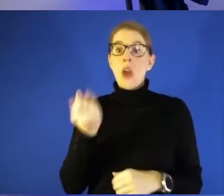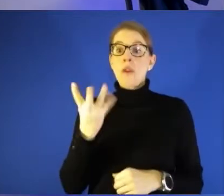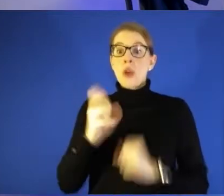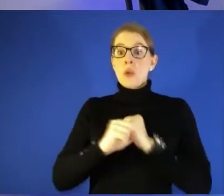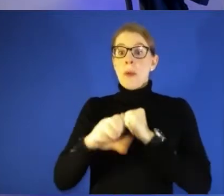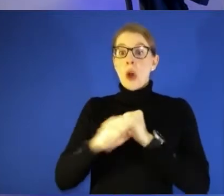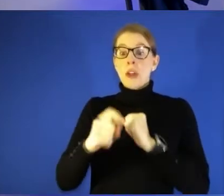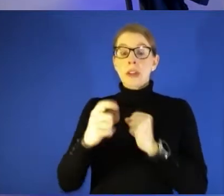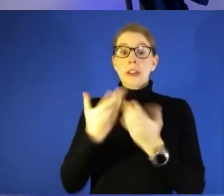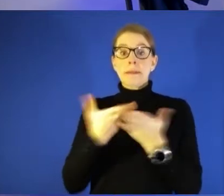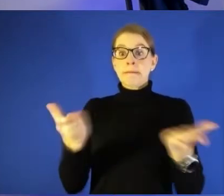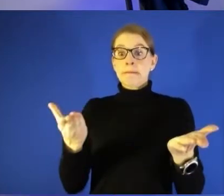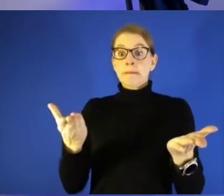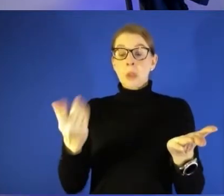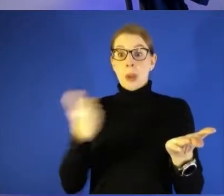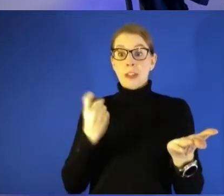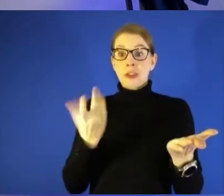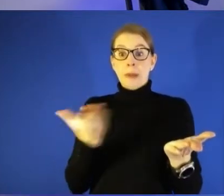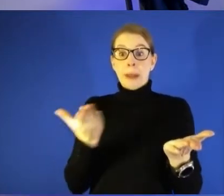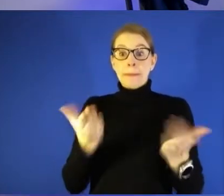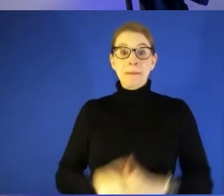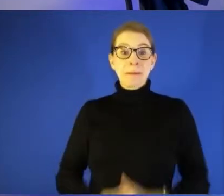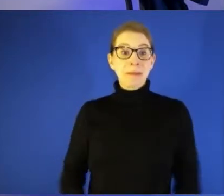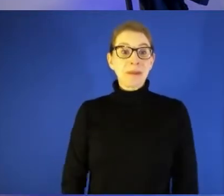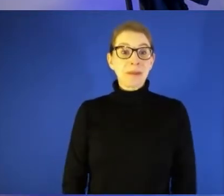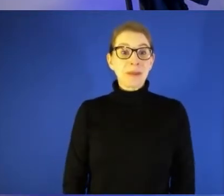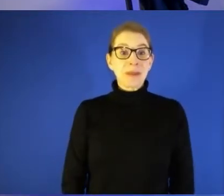real quick. What you got?